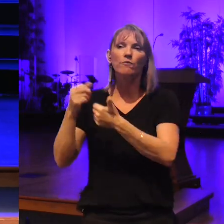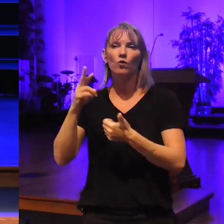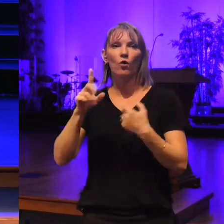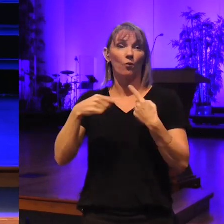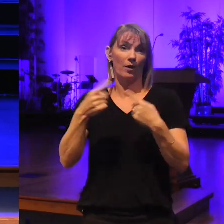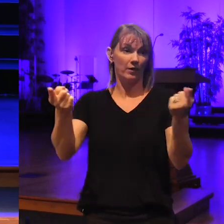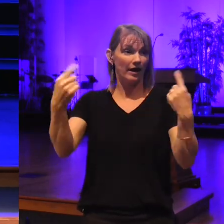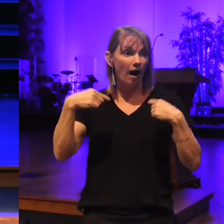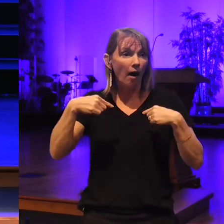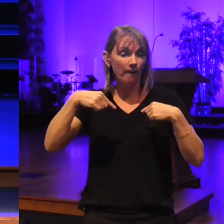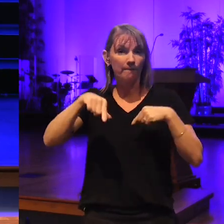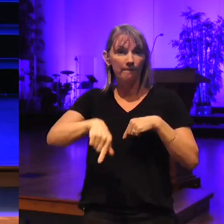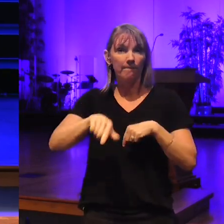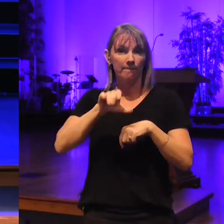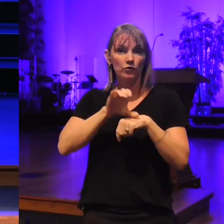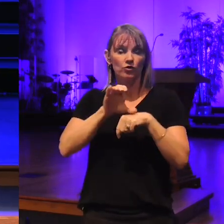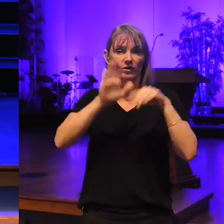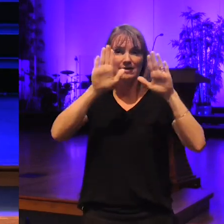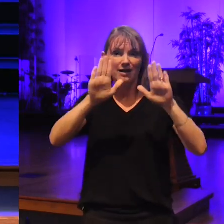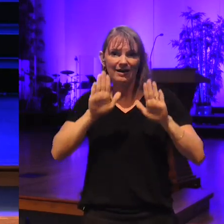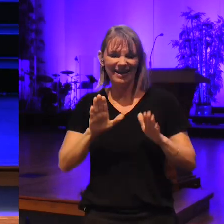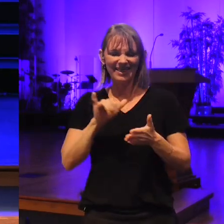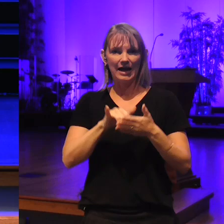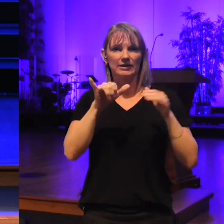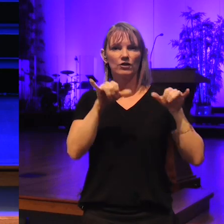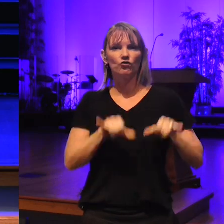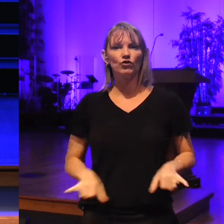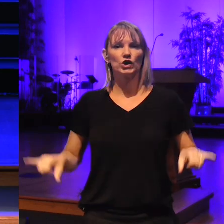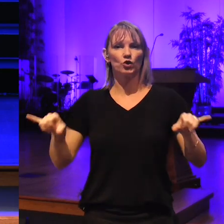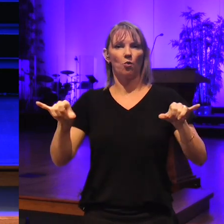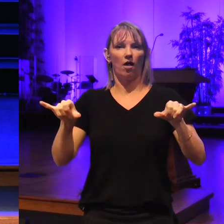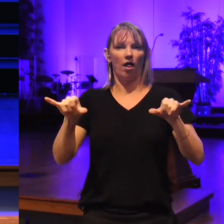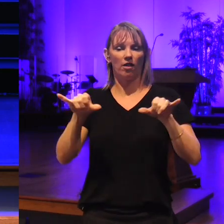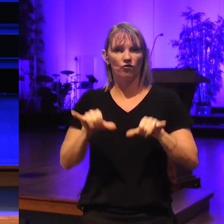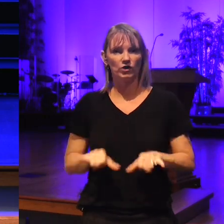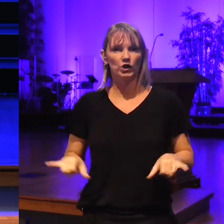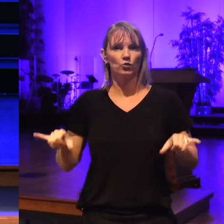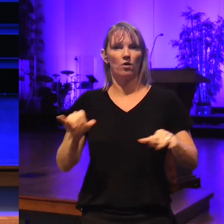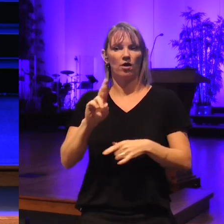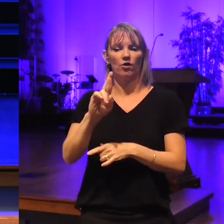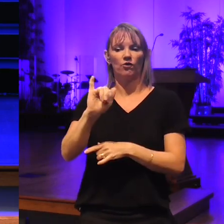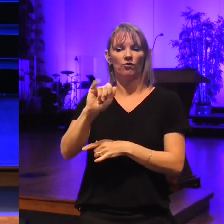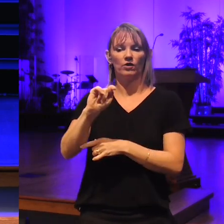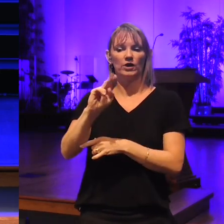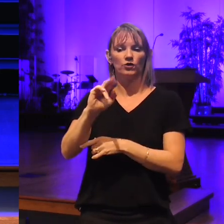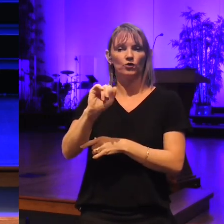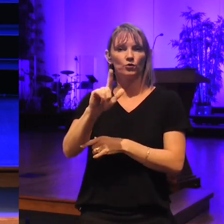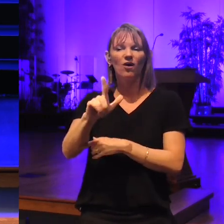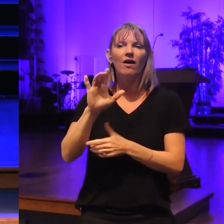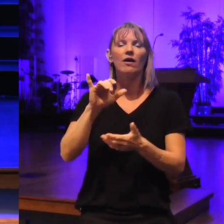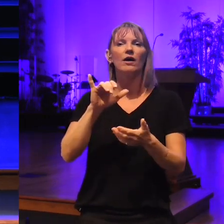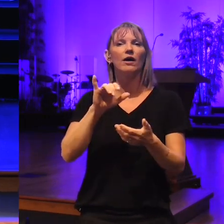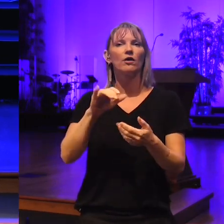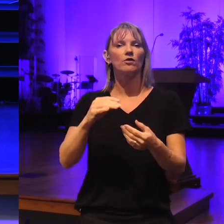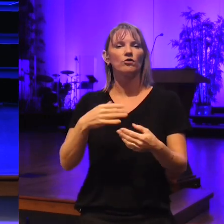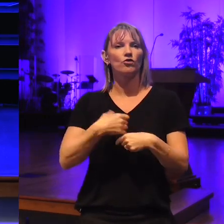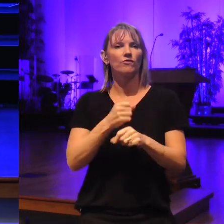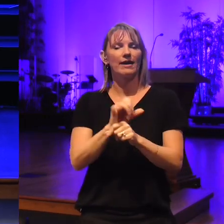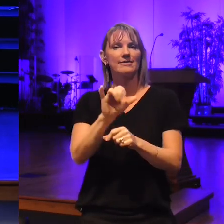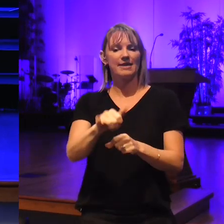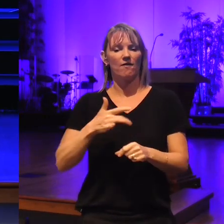when we come here to church on Sundays, it's a ritual. And it brings forth that sense